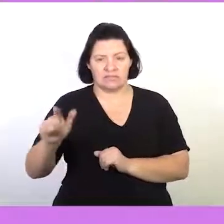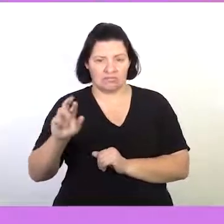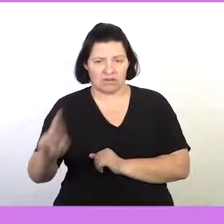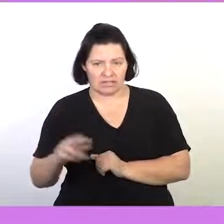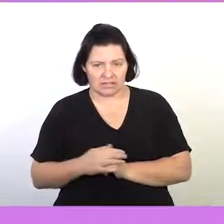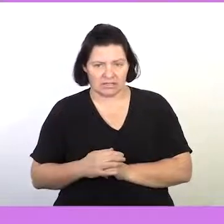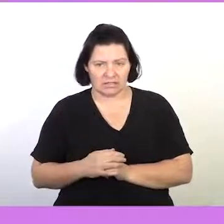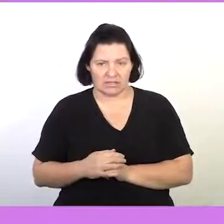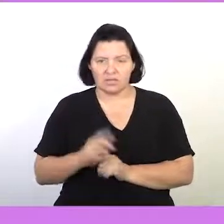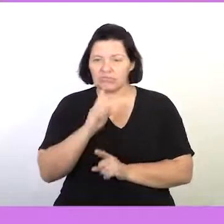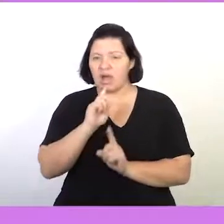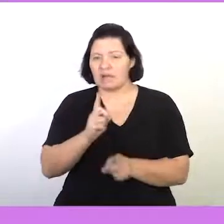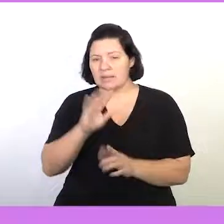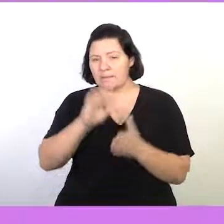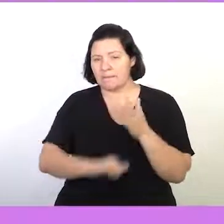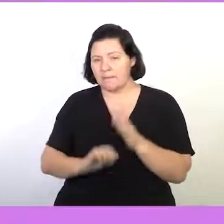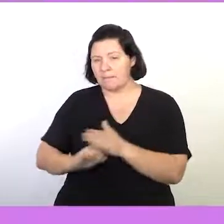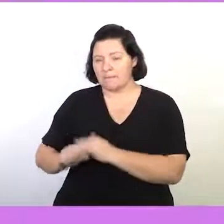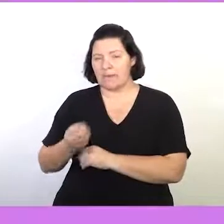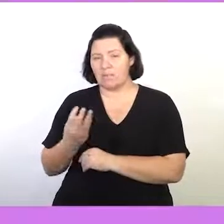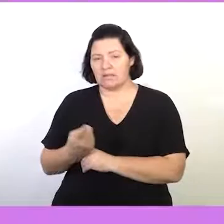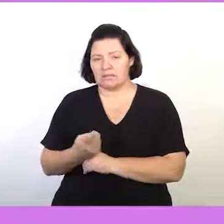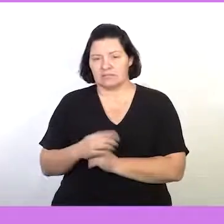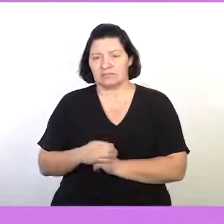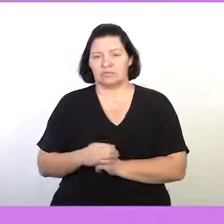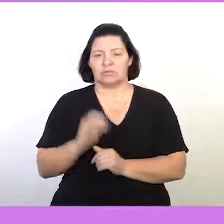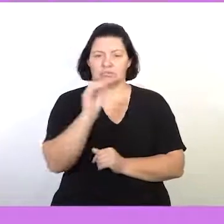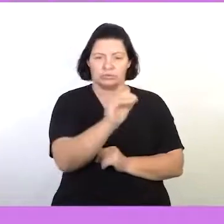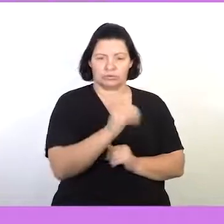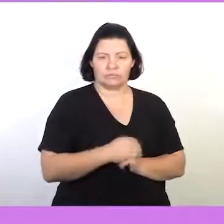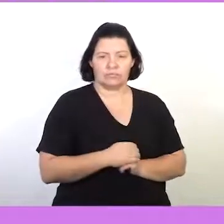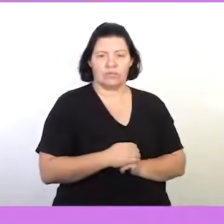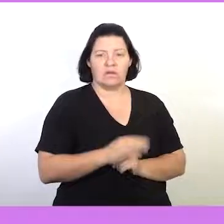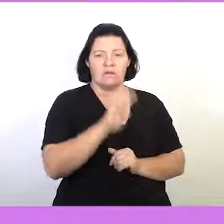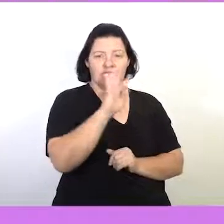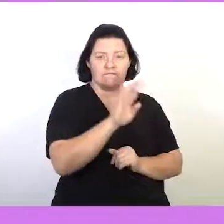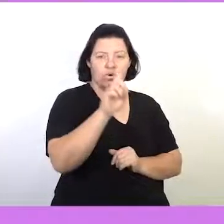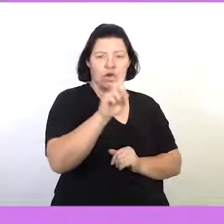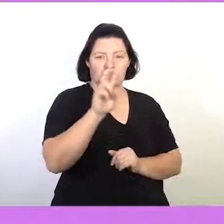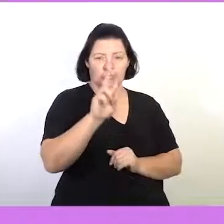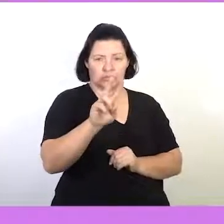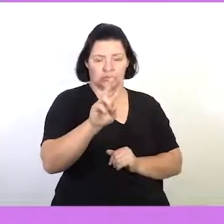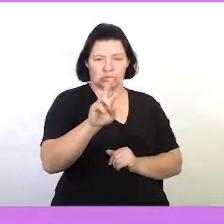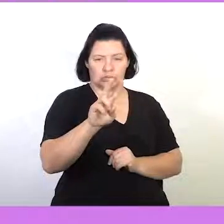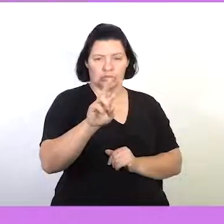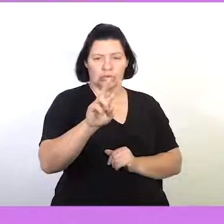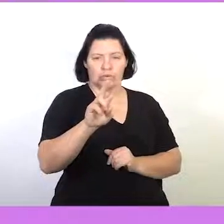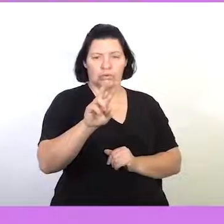10,367 rand. Now let's see what will that amounts to. So again, I'm going to type in